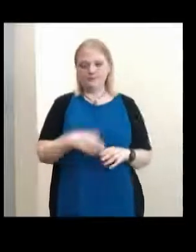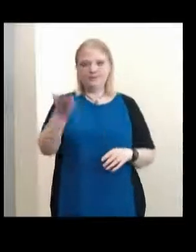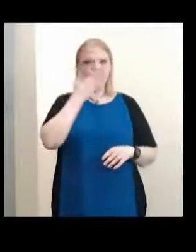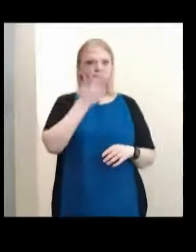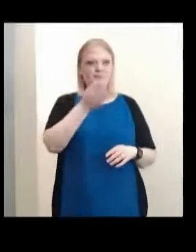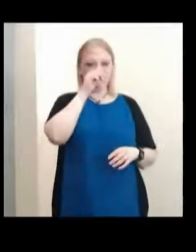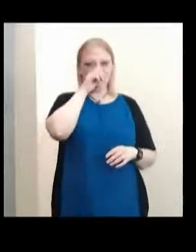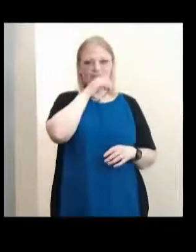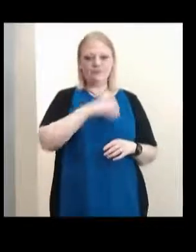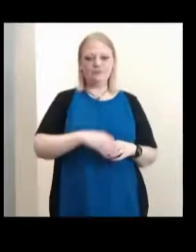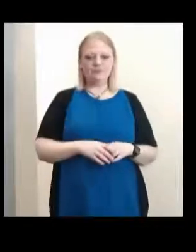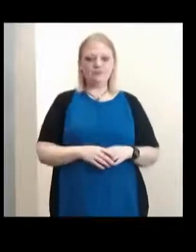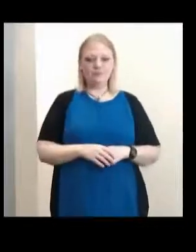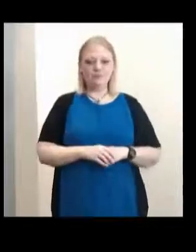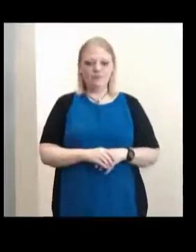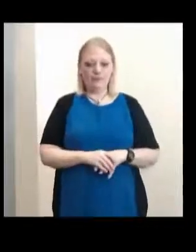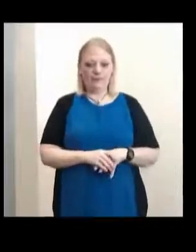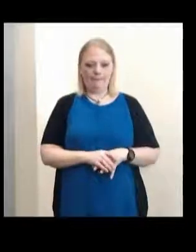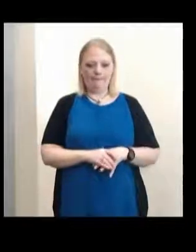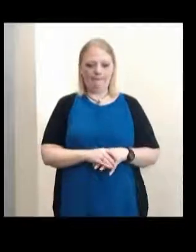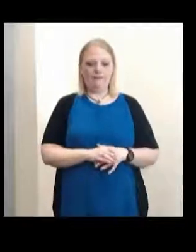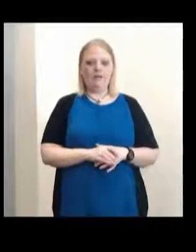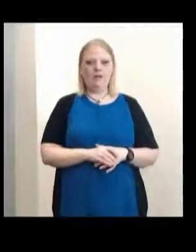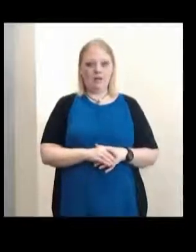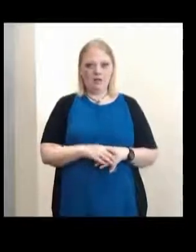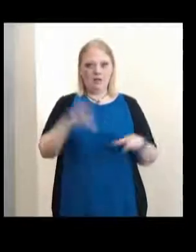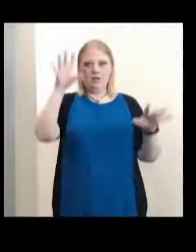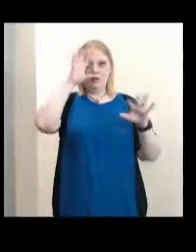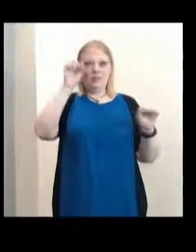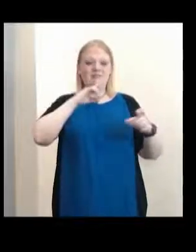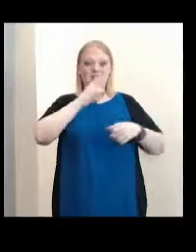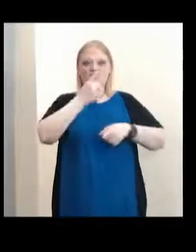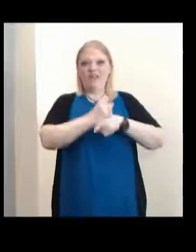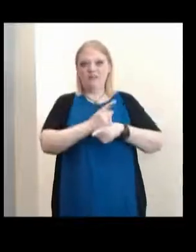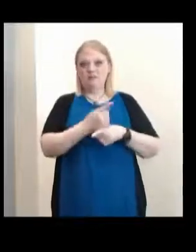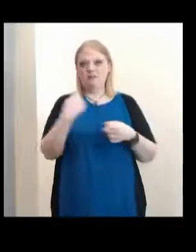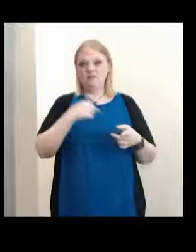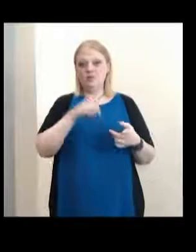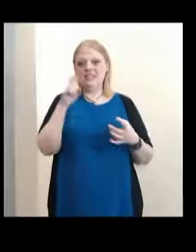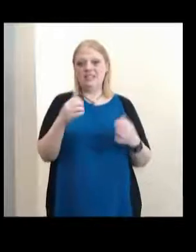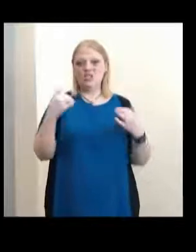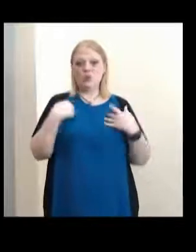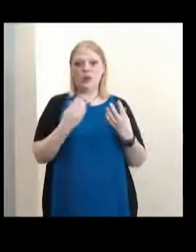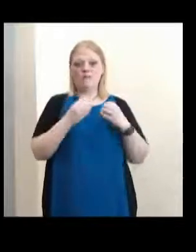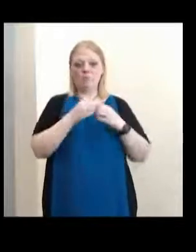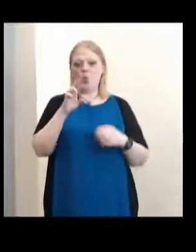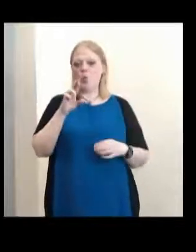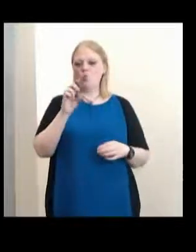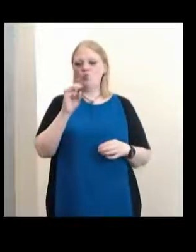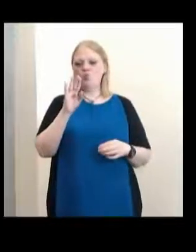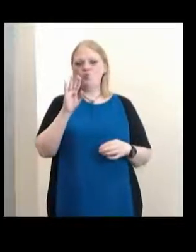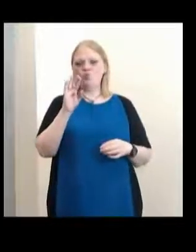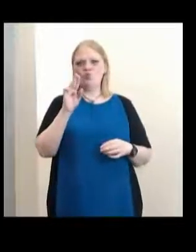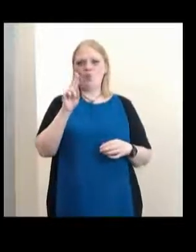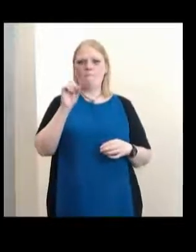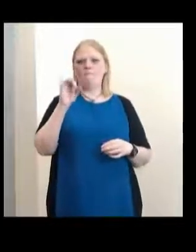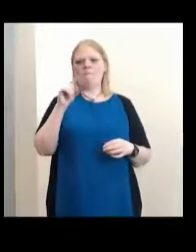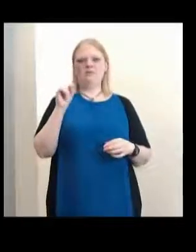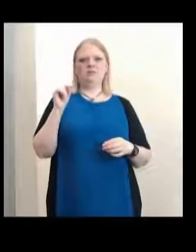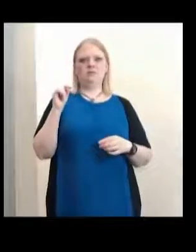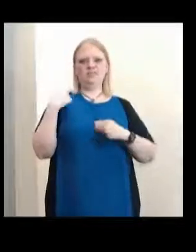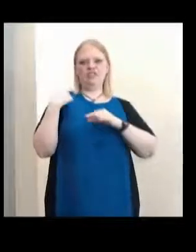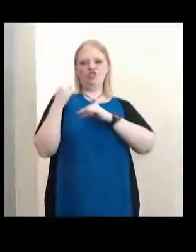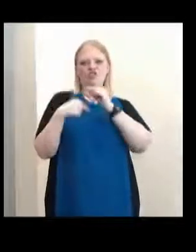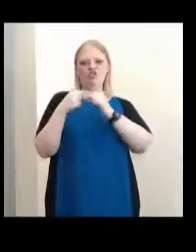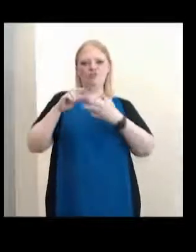Thank you. So, the president is correct. I mean, we need to have a more robust genetic sequencing